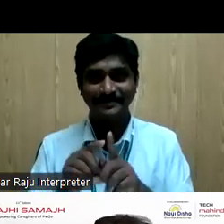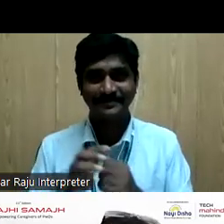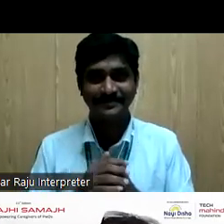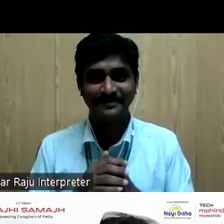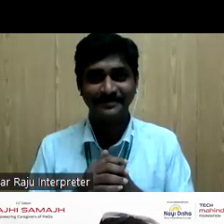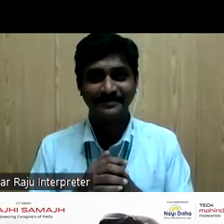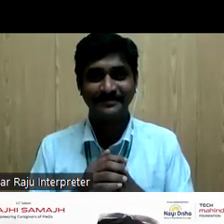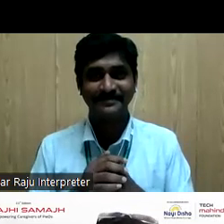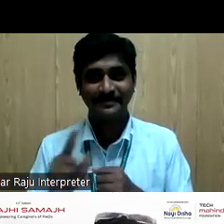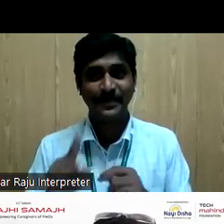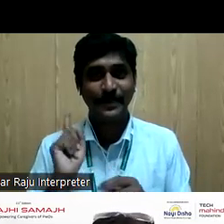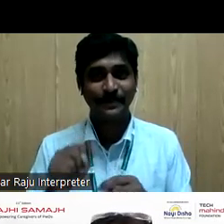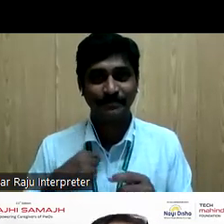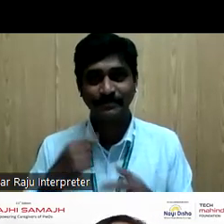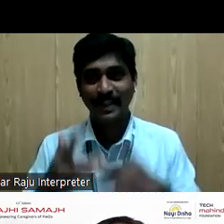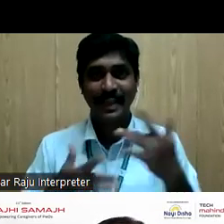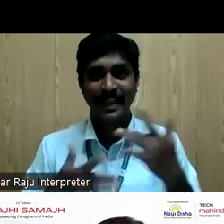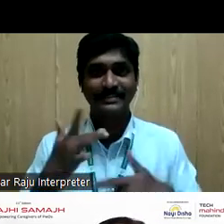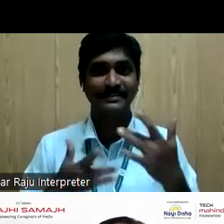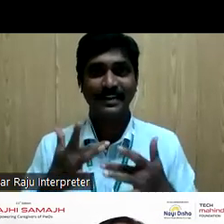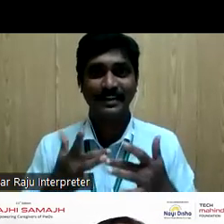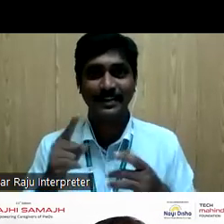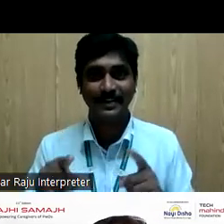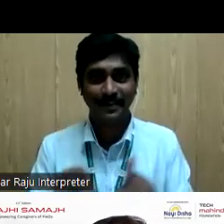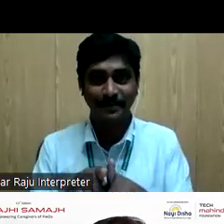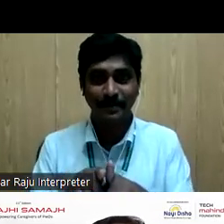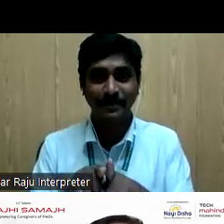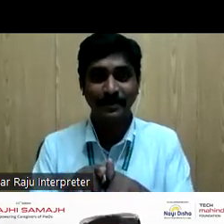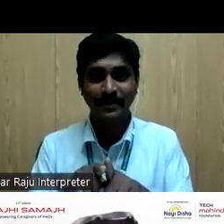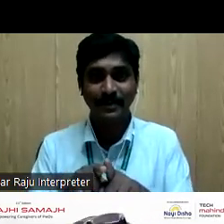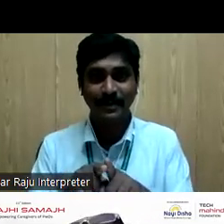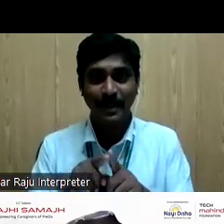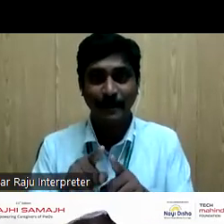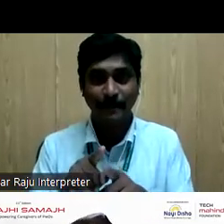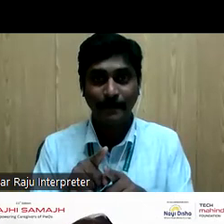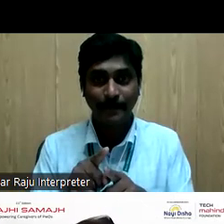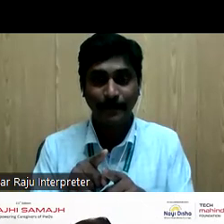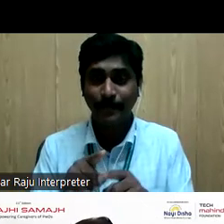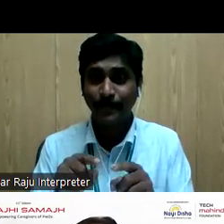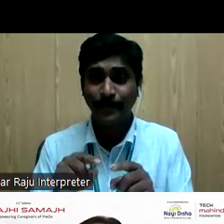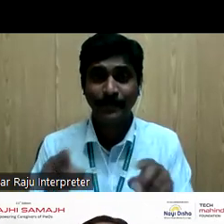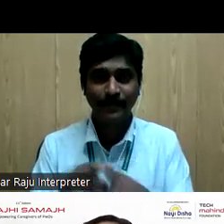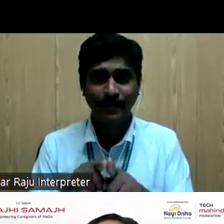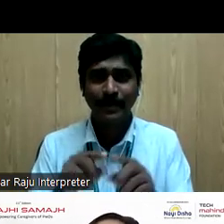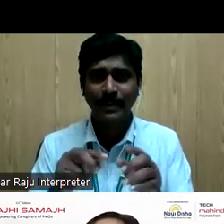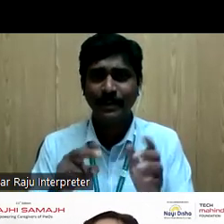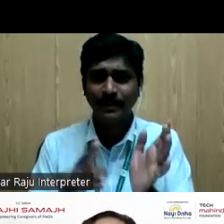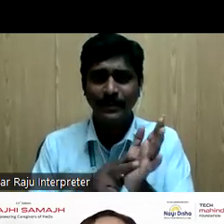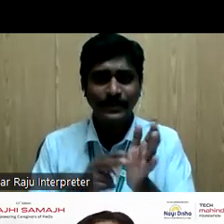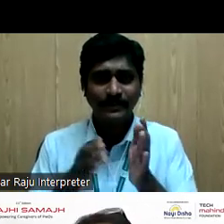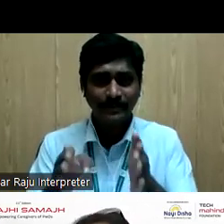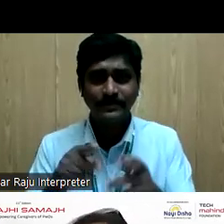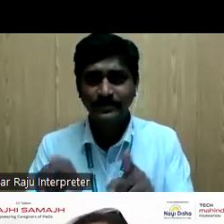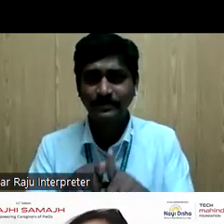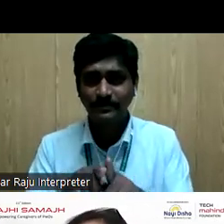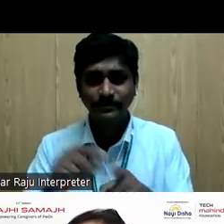I'm also very excited about the panel discussion today because the topic is core to what we do at Nayi Disha and the topic is close to my